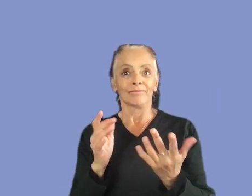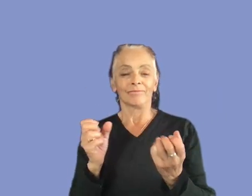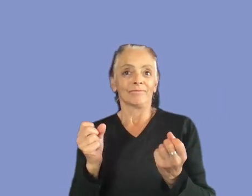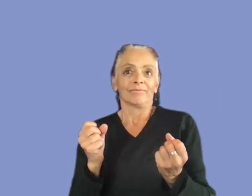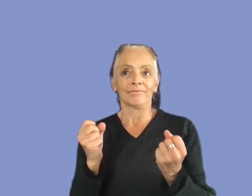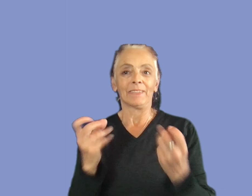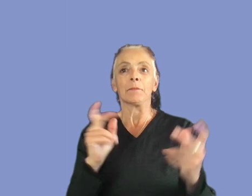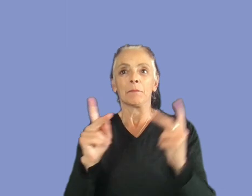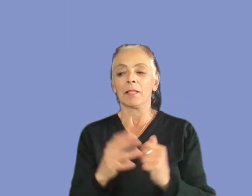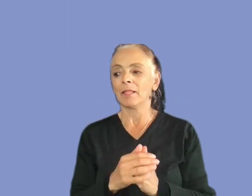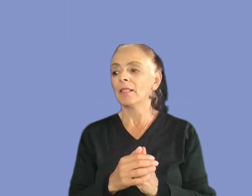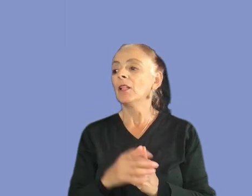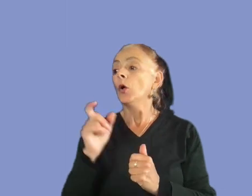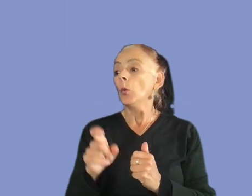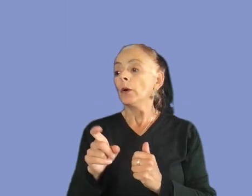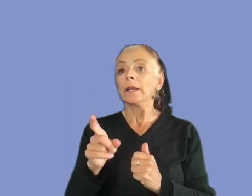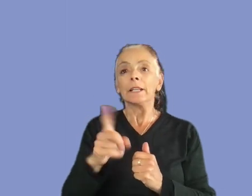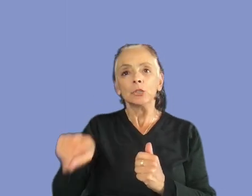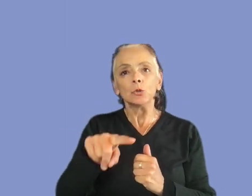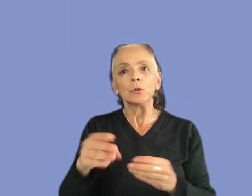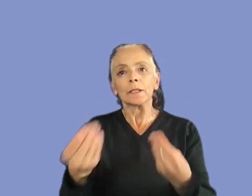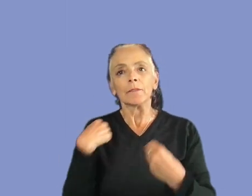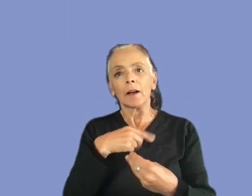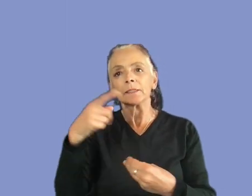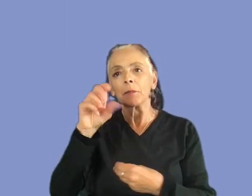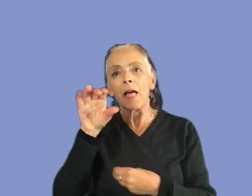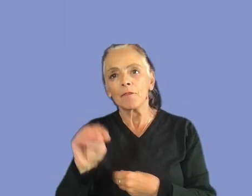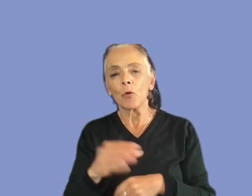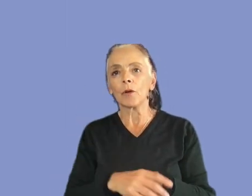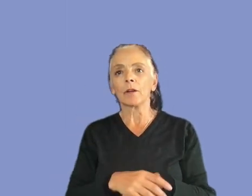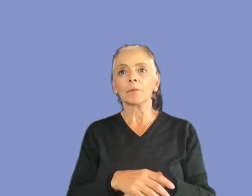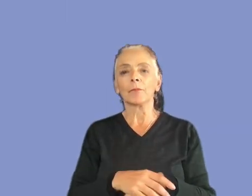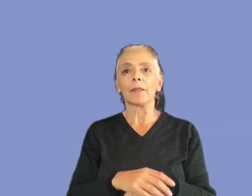us a platform. We need you to amplify our voices.